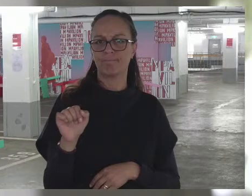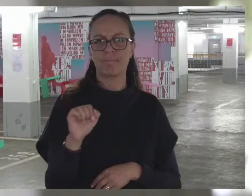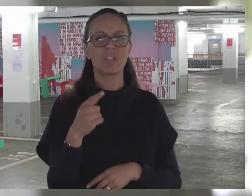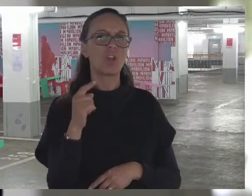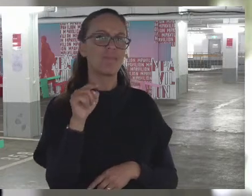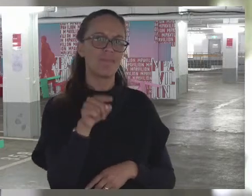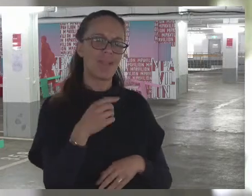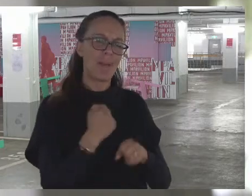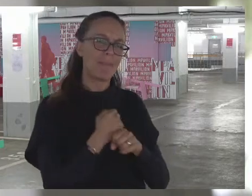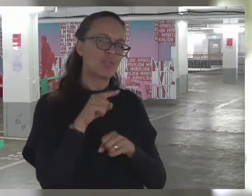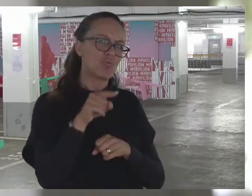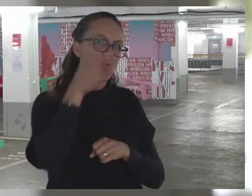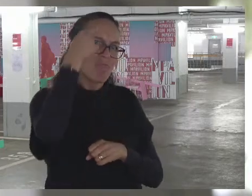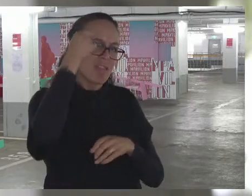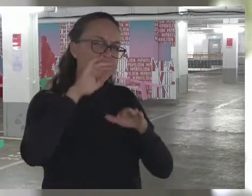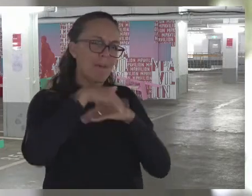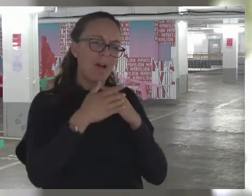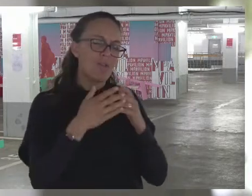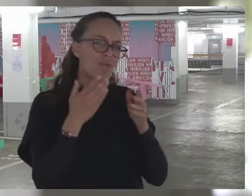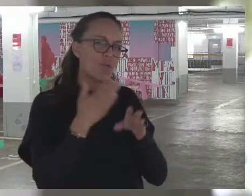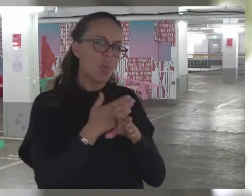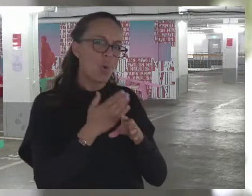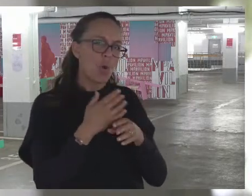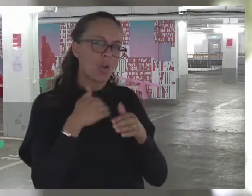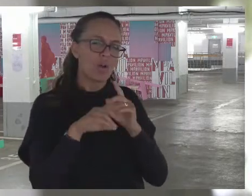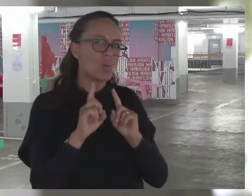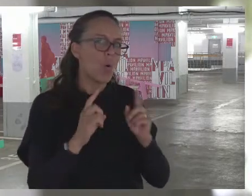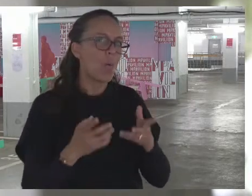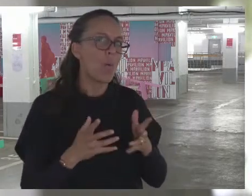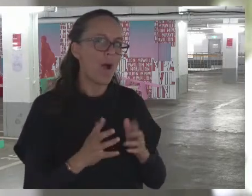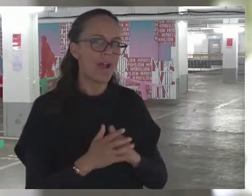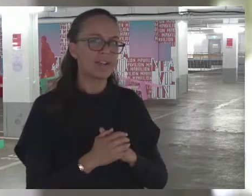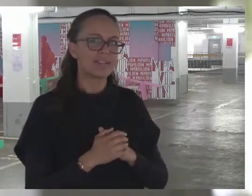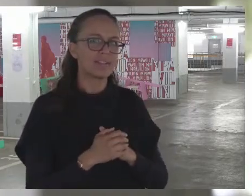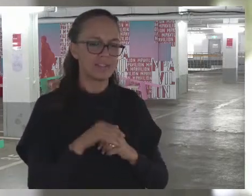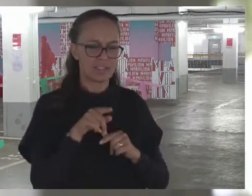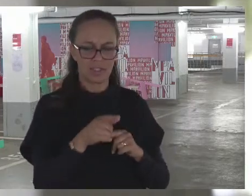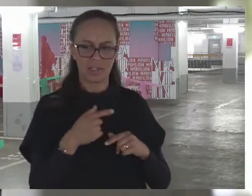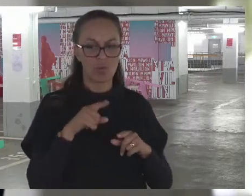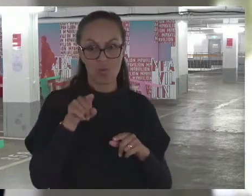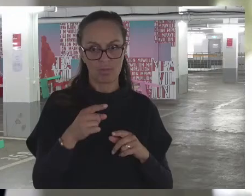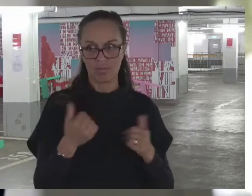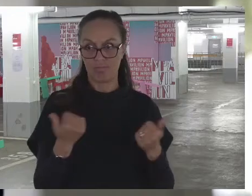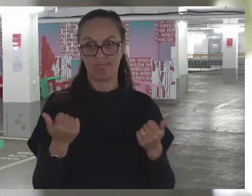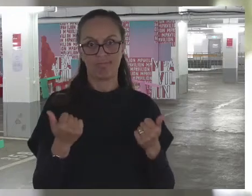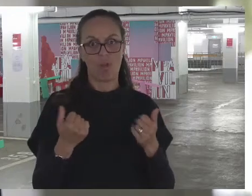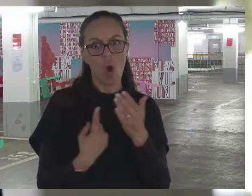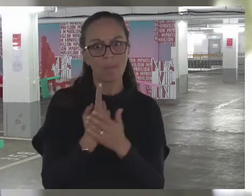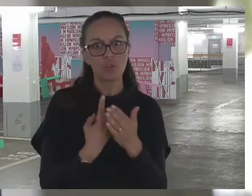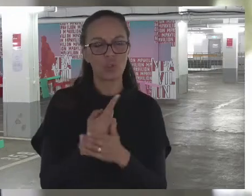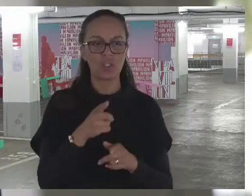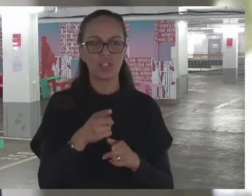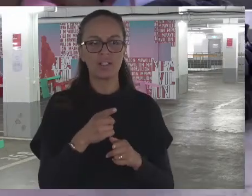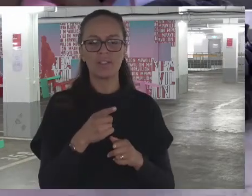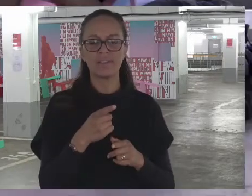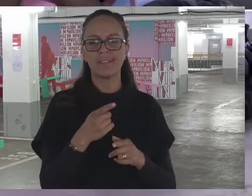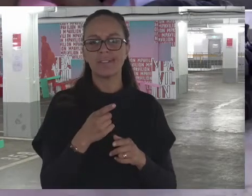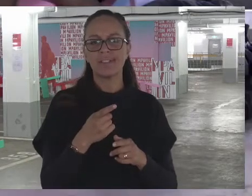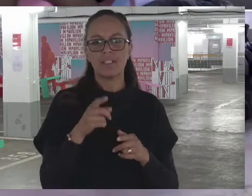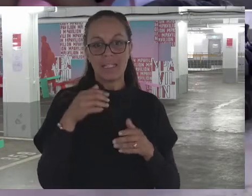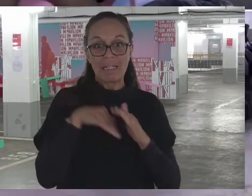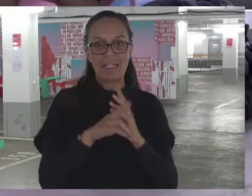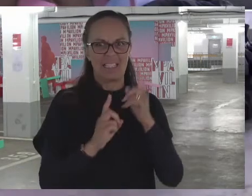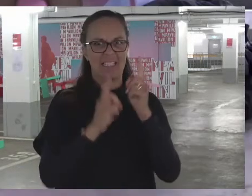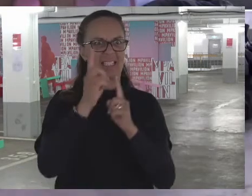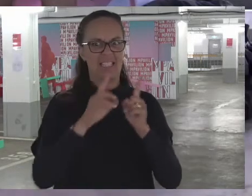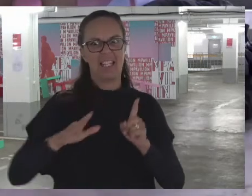the work that you're actually presenting and how you wanted to use that opportunity to operate at that urban scale? Maybe Danica,